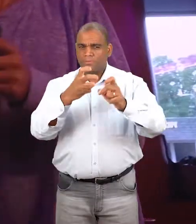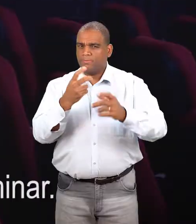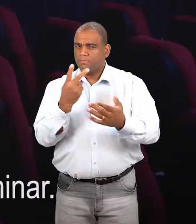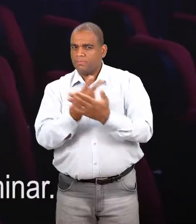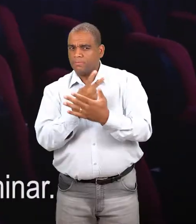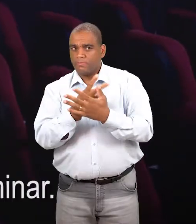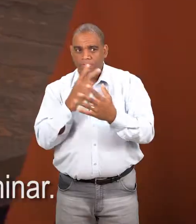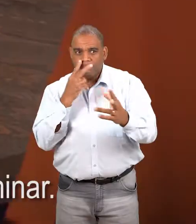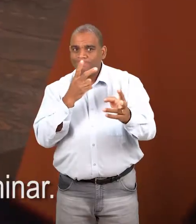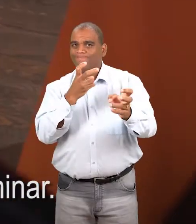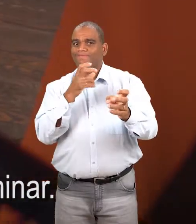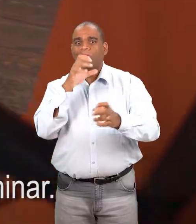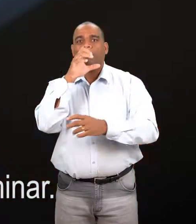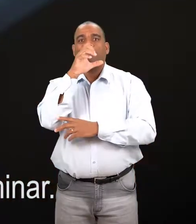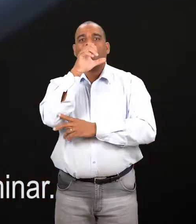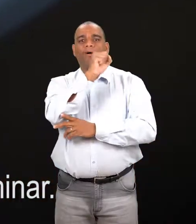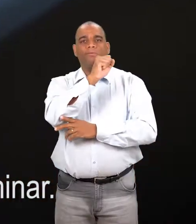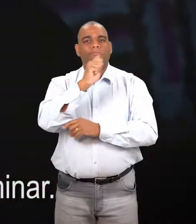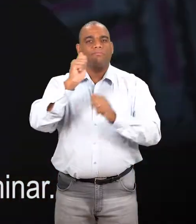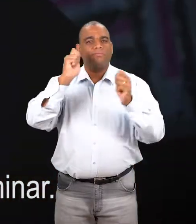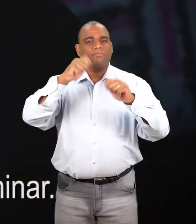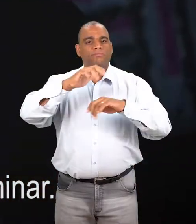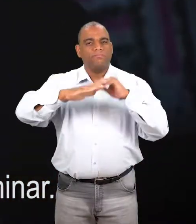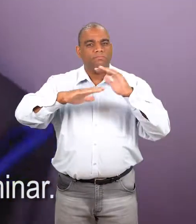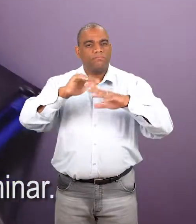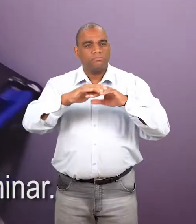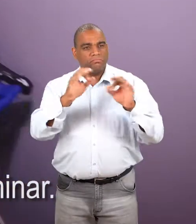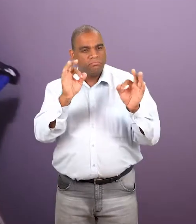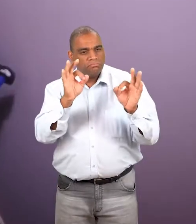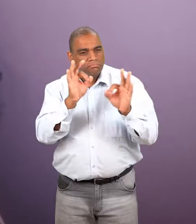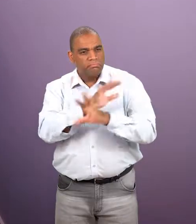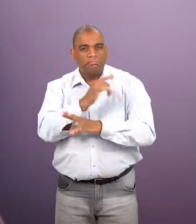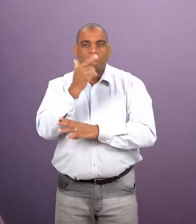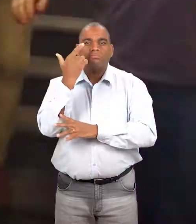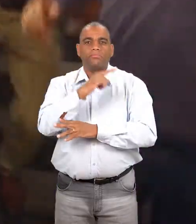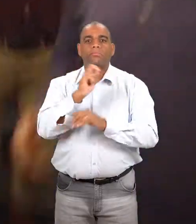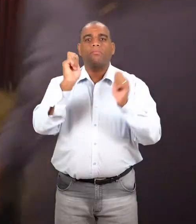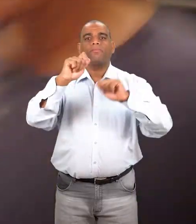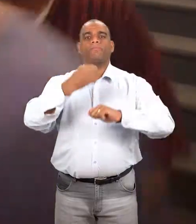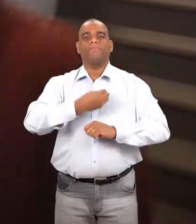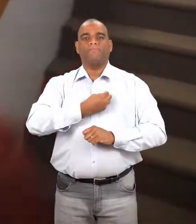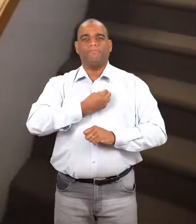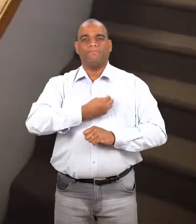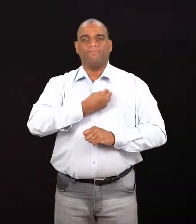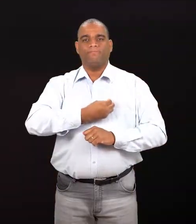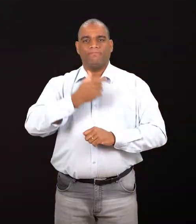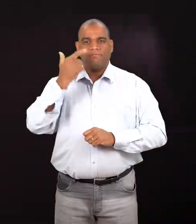and hear, then act, and continue to do that until the crisis is over. You can survive.